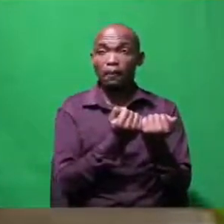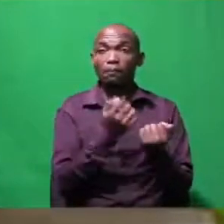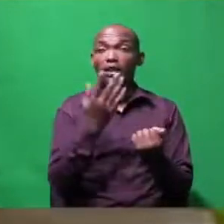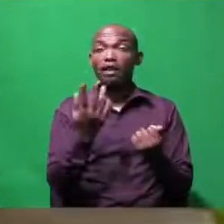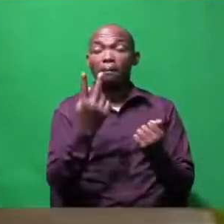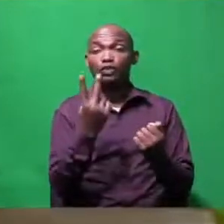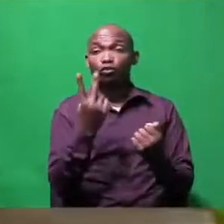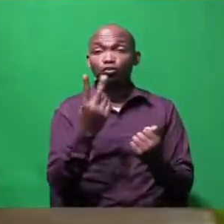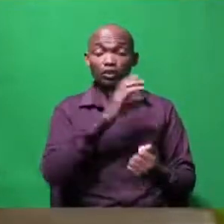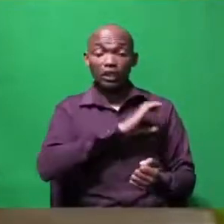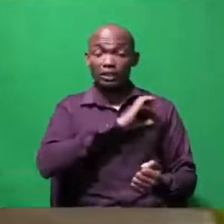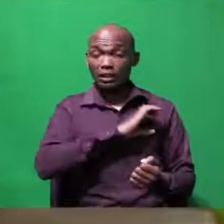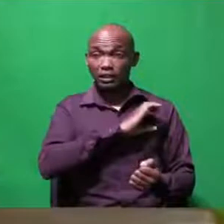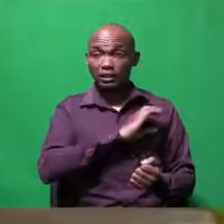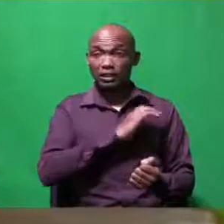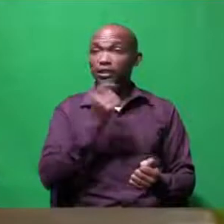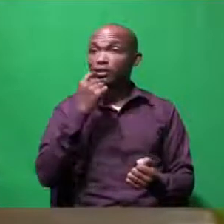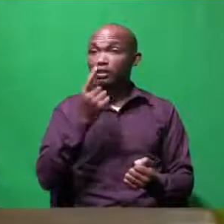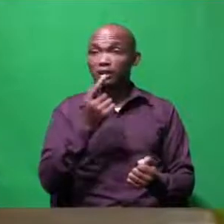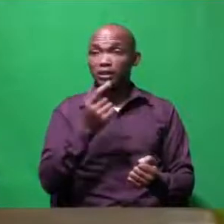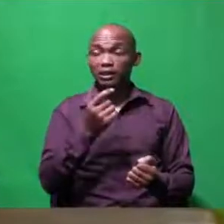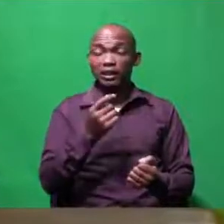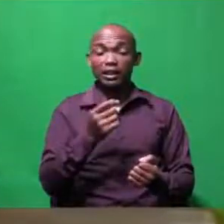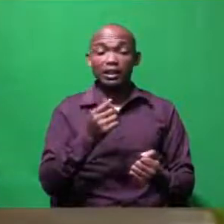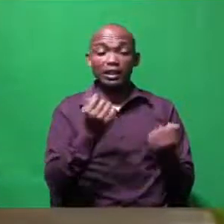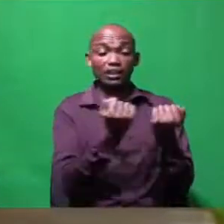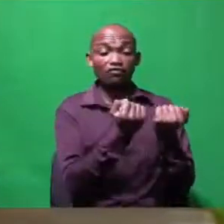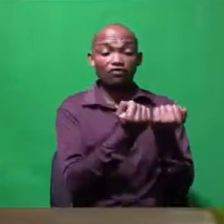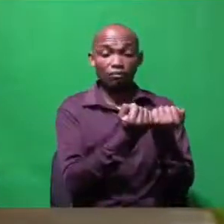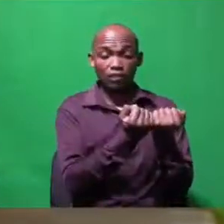number 2, it is formed